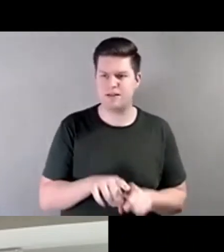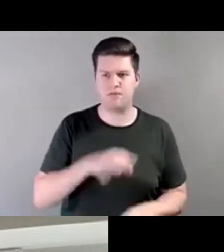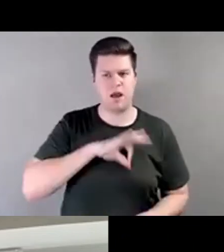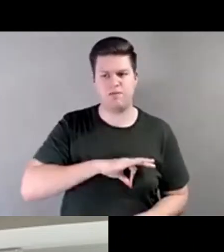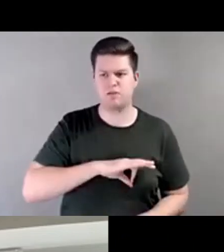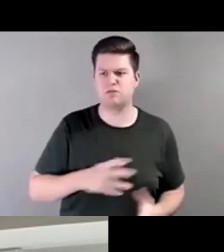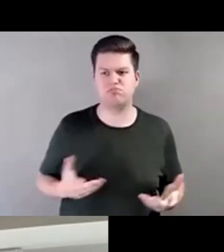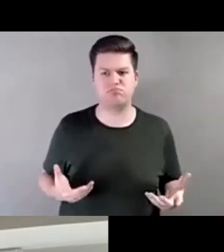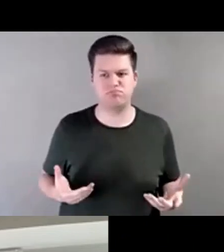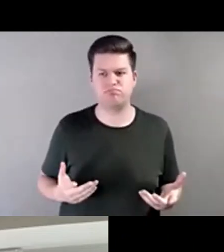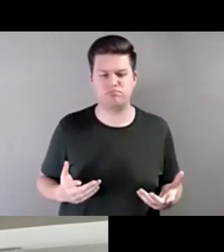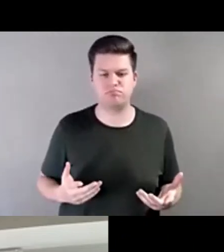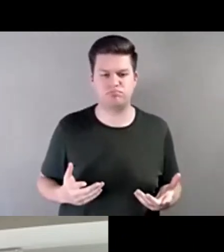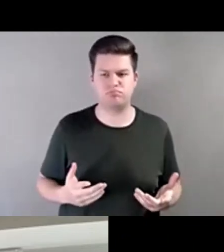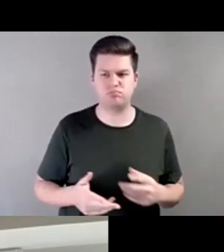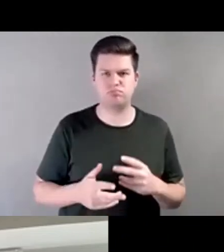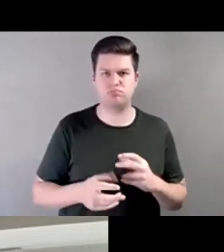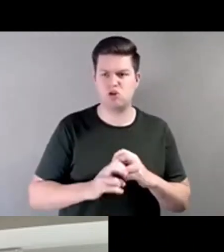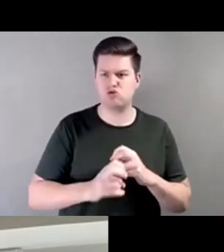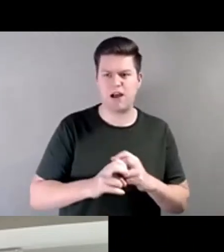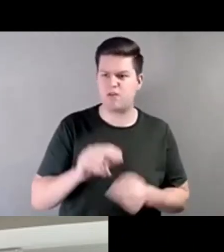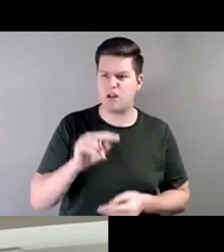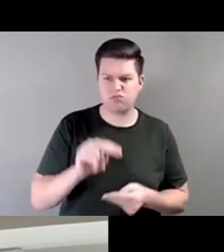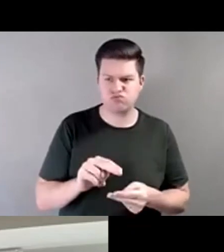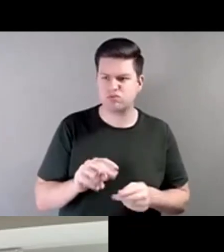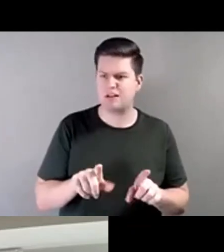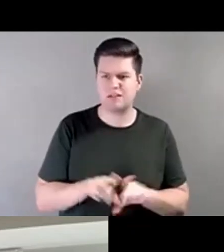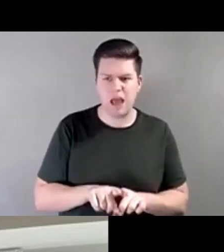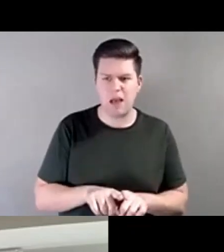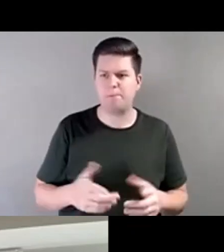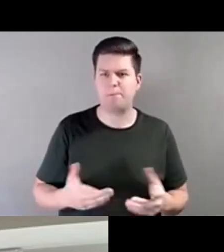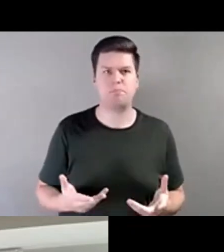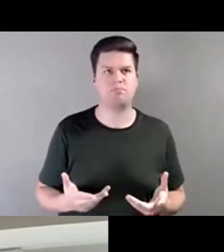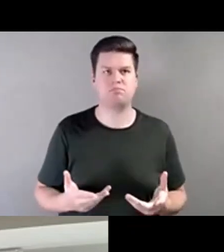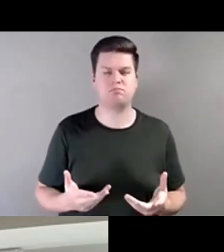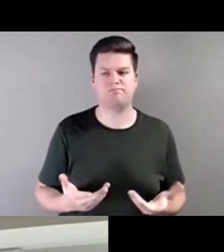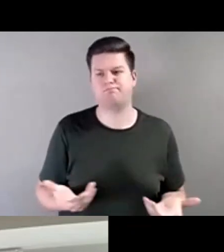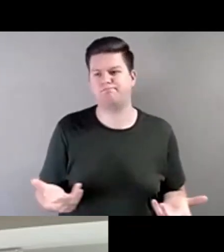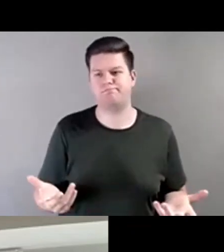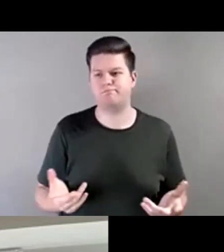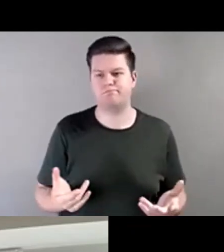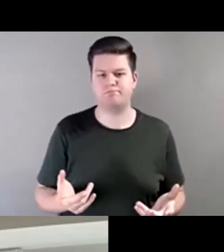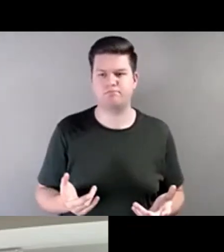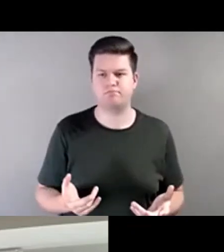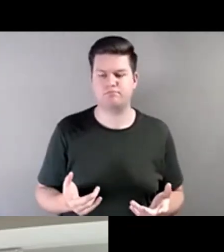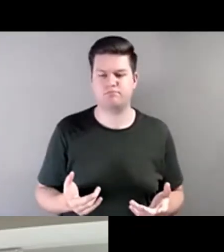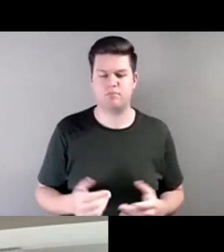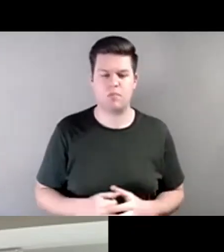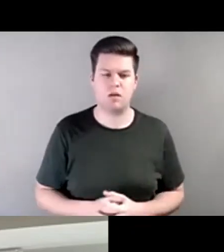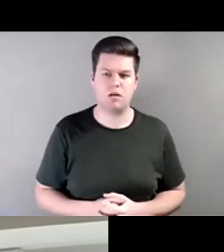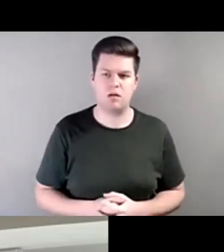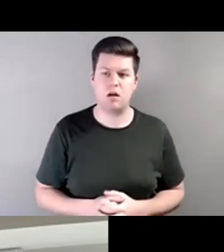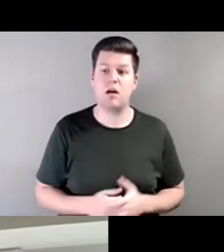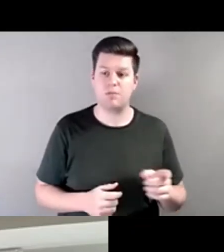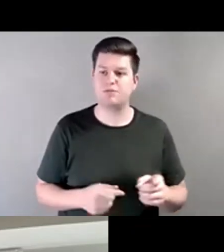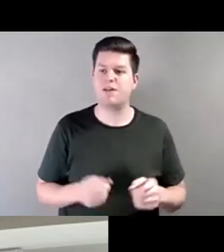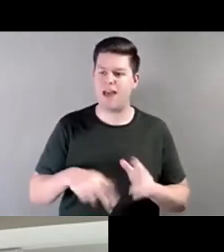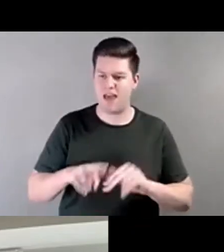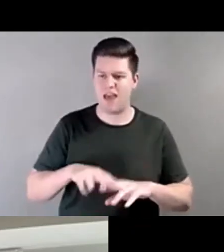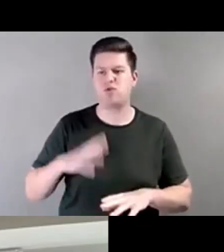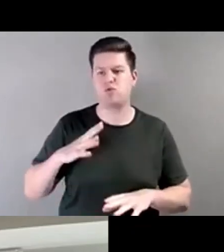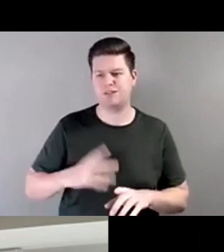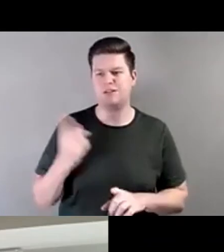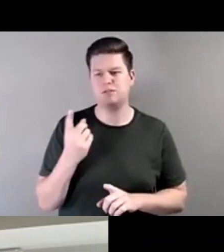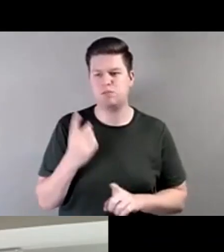travel entitlement's the same, holding an over 60 and a disabled card. It's only if you've got the companion element, you need that